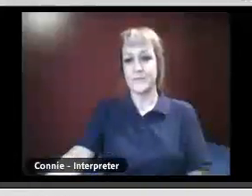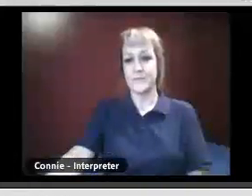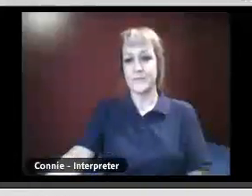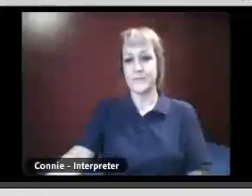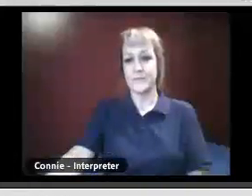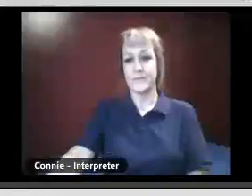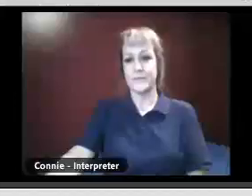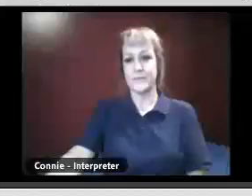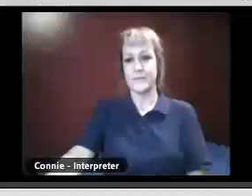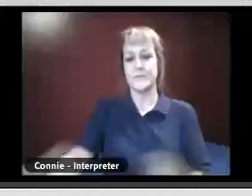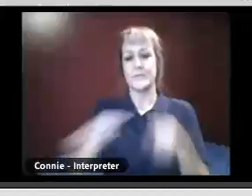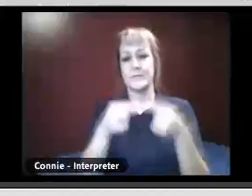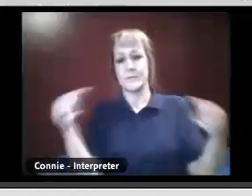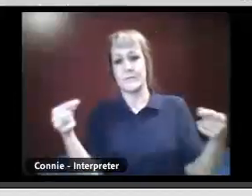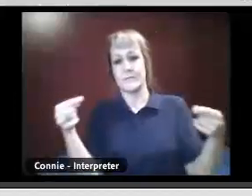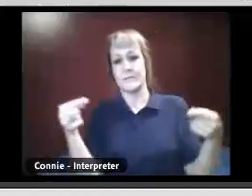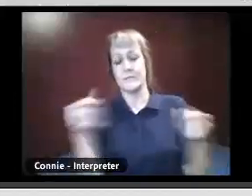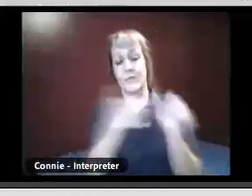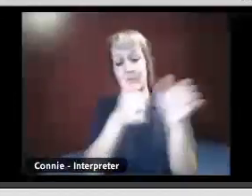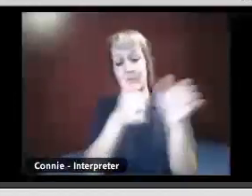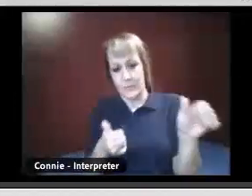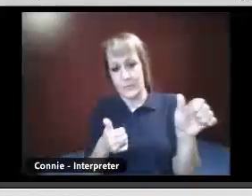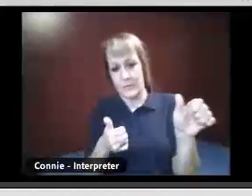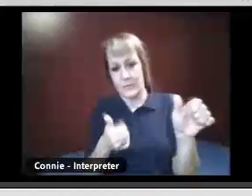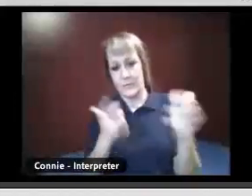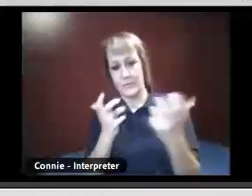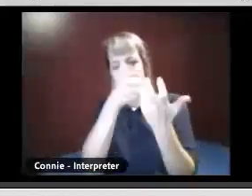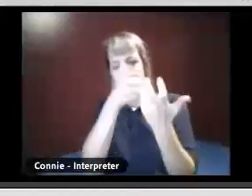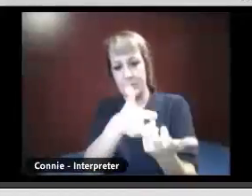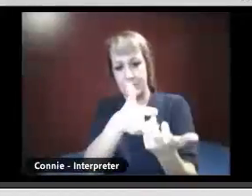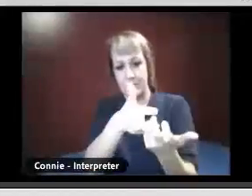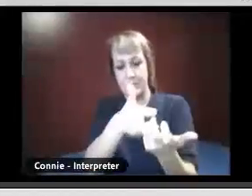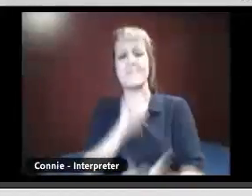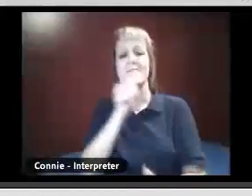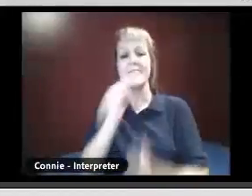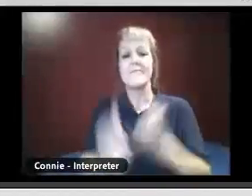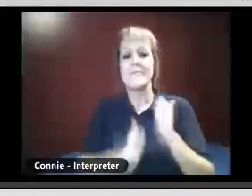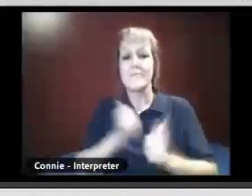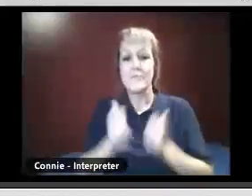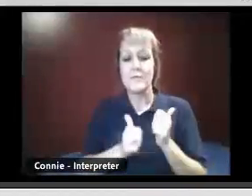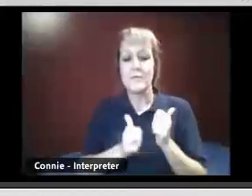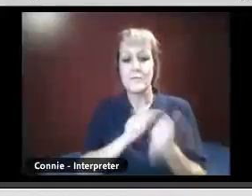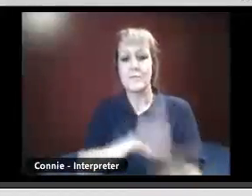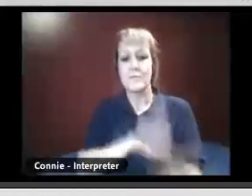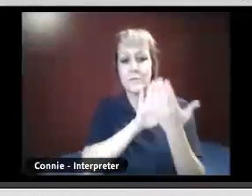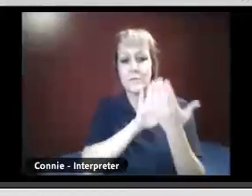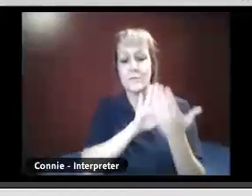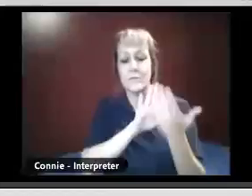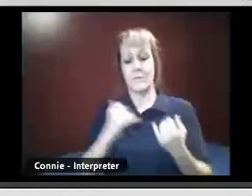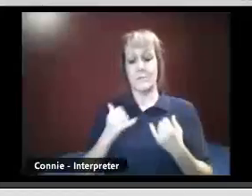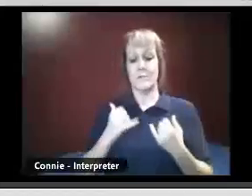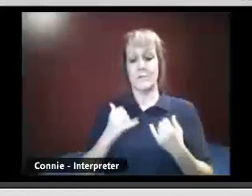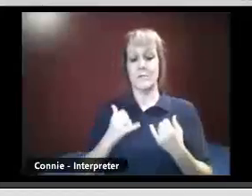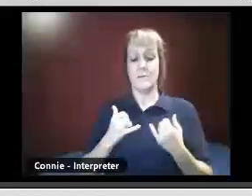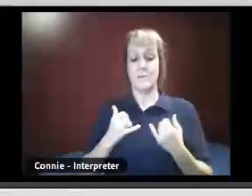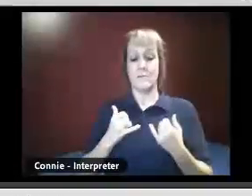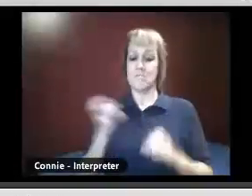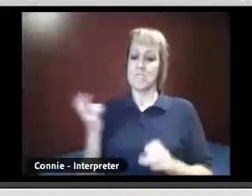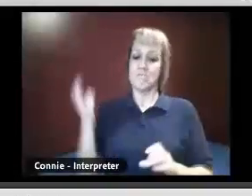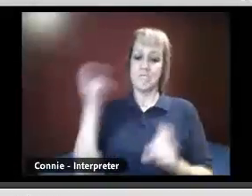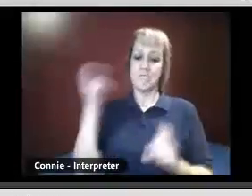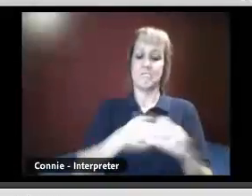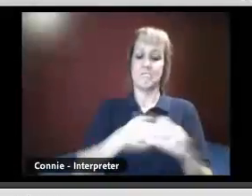from avoiding and accommodating, which are more non-assertive approaches, right? All of a sudden, here we go. Let's just jump up to the